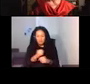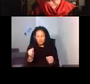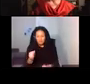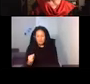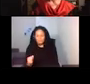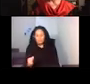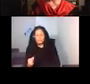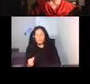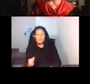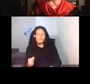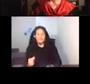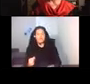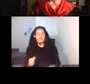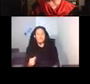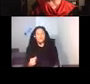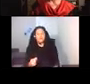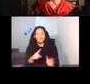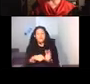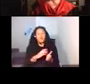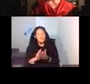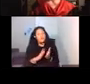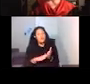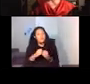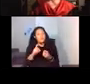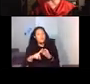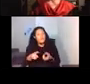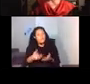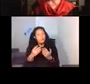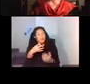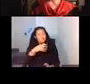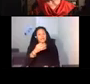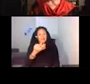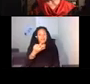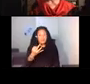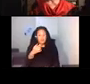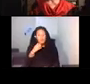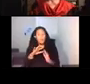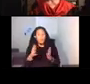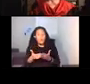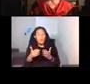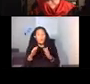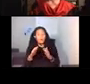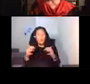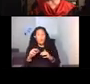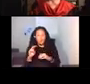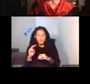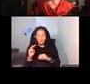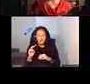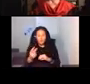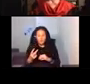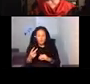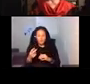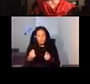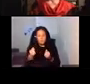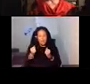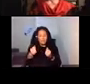born in 1918 in West Ham, was a World War II ferry pilot with the Air Transport Auxiliary and